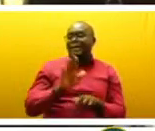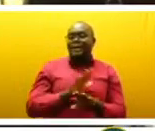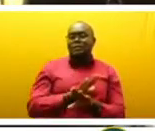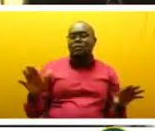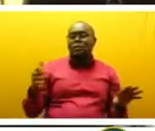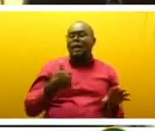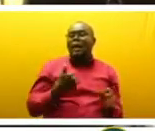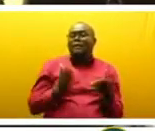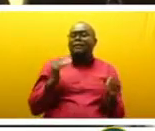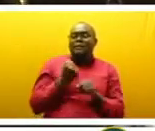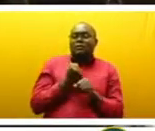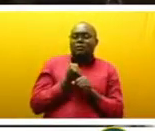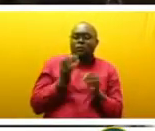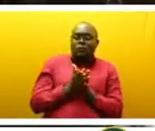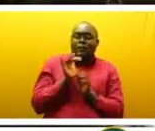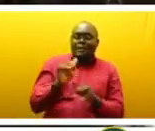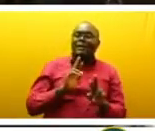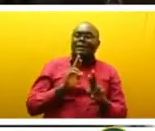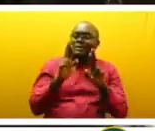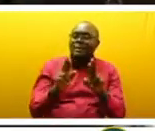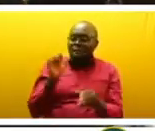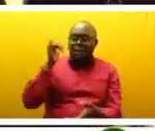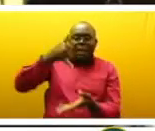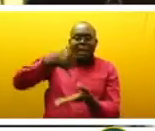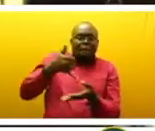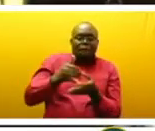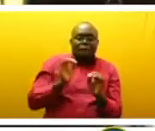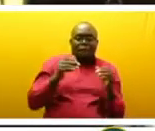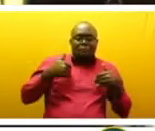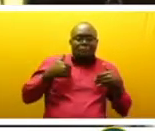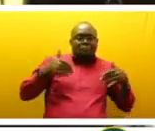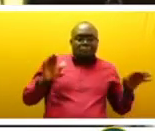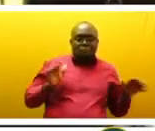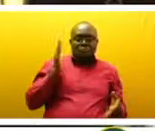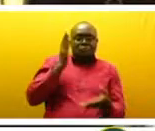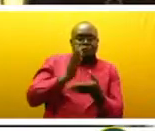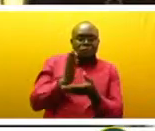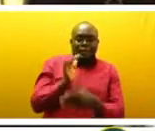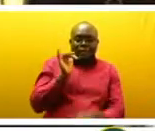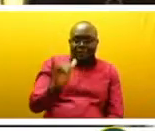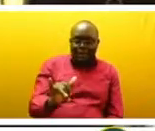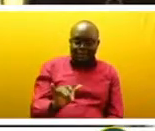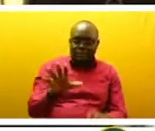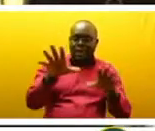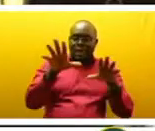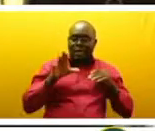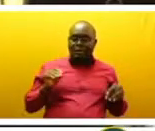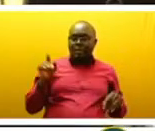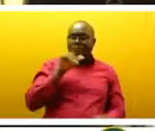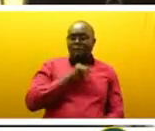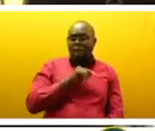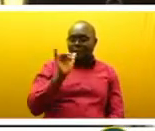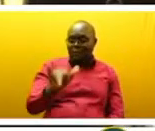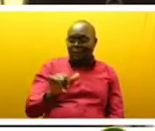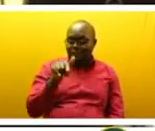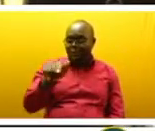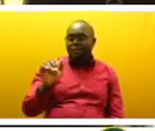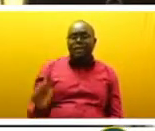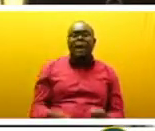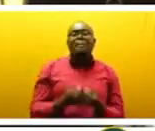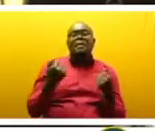anything to do with the result that was being announced. It is actually admitted that as this was